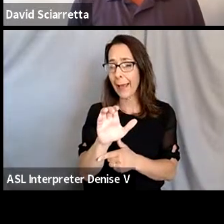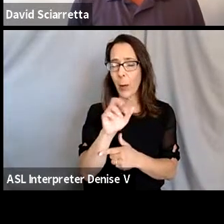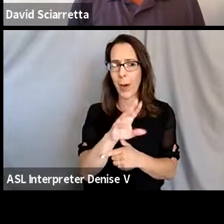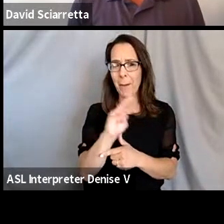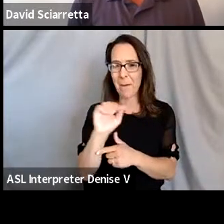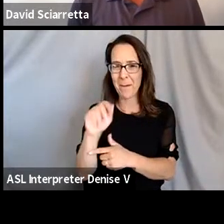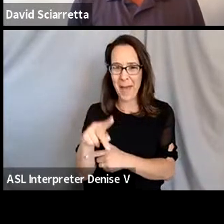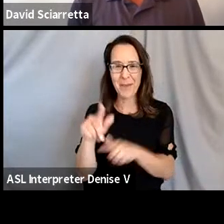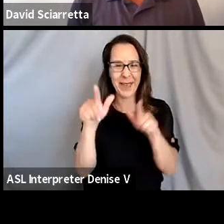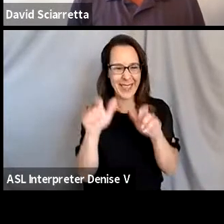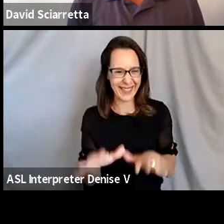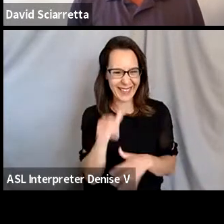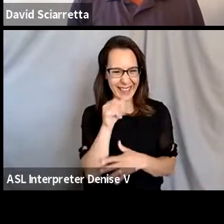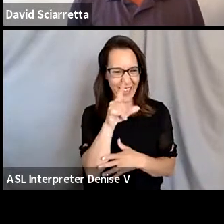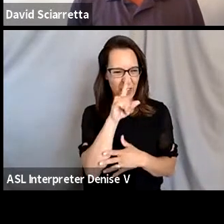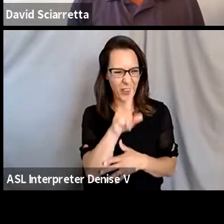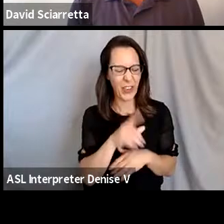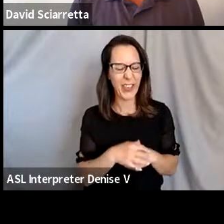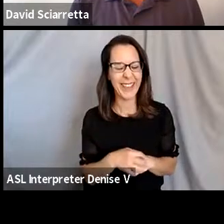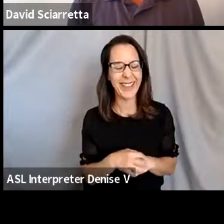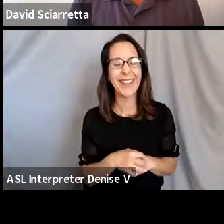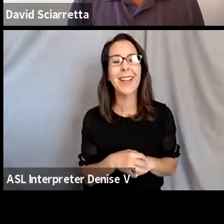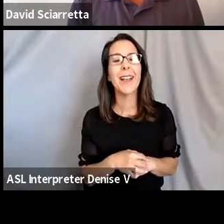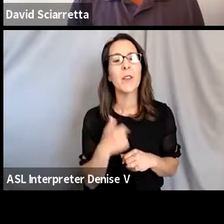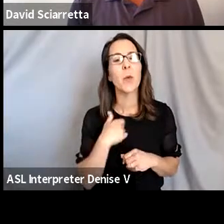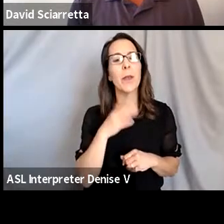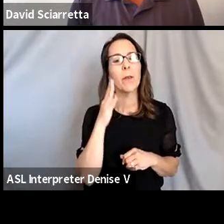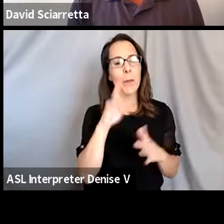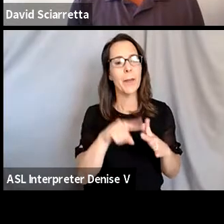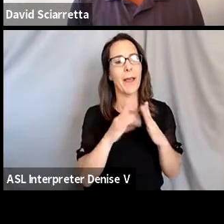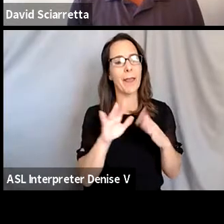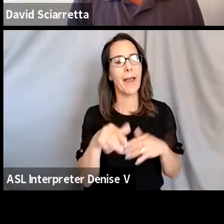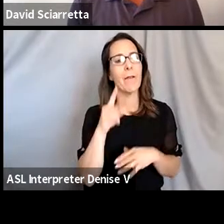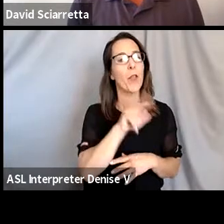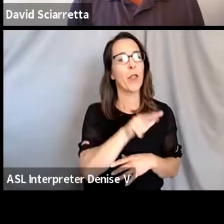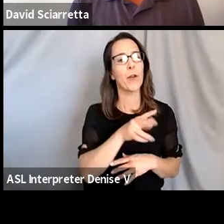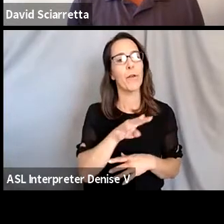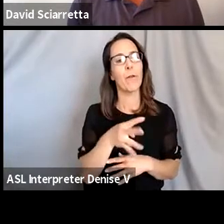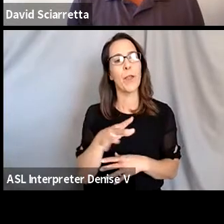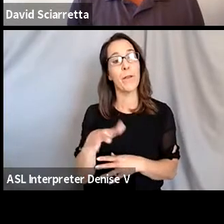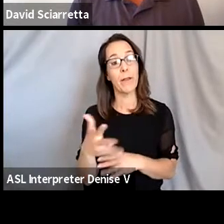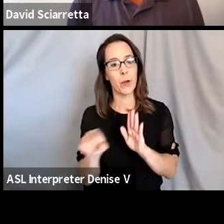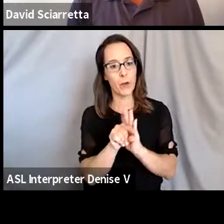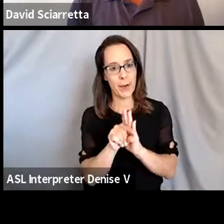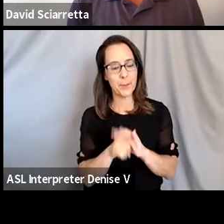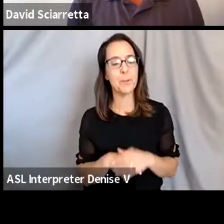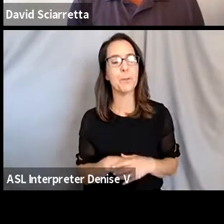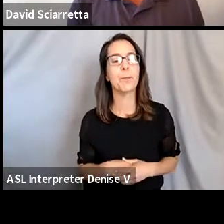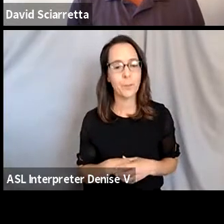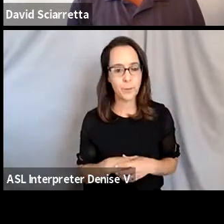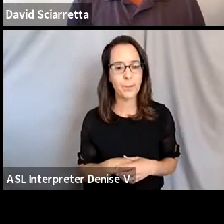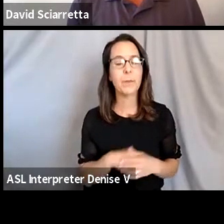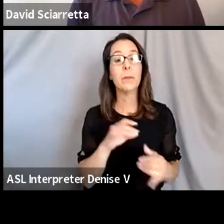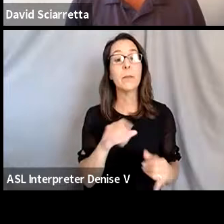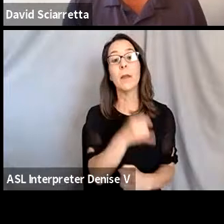all grades have even begun that in the 3rd through 5th. And finally,